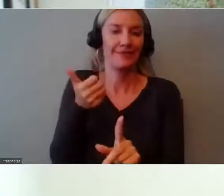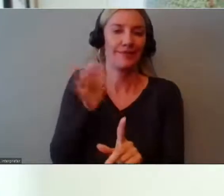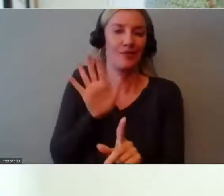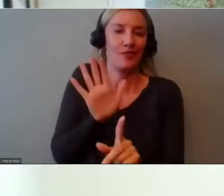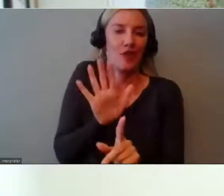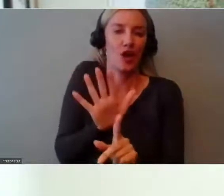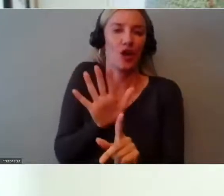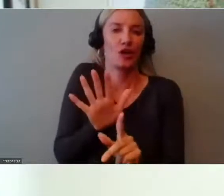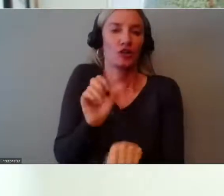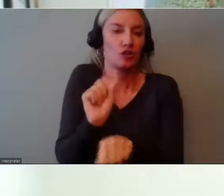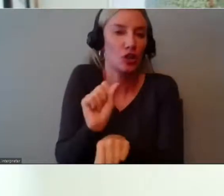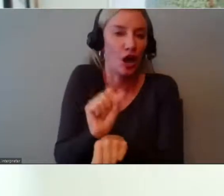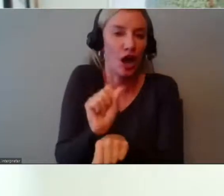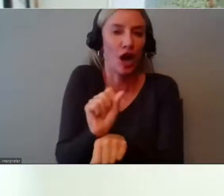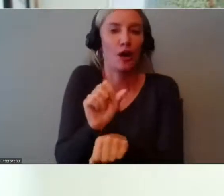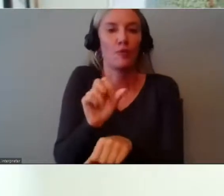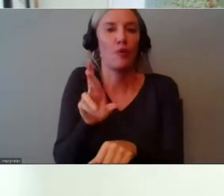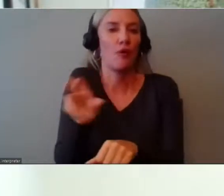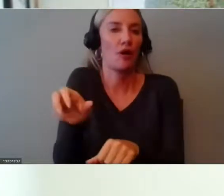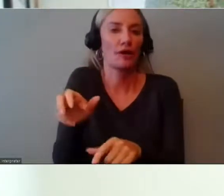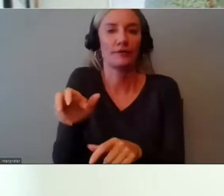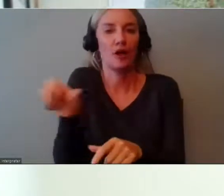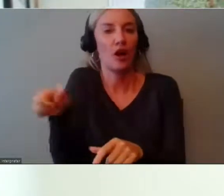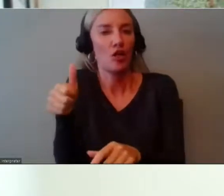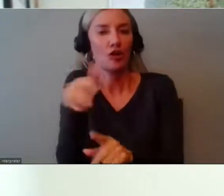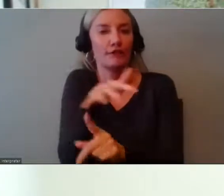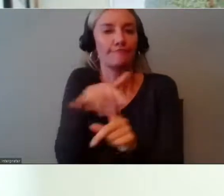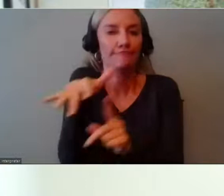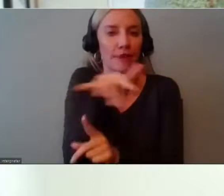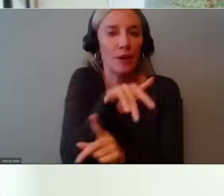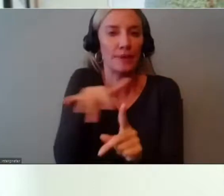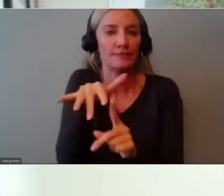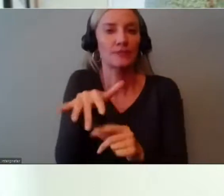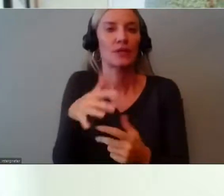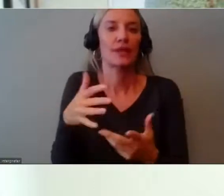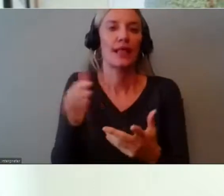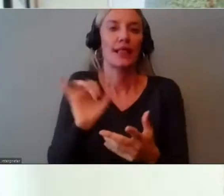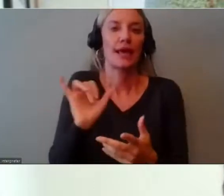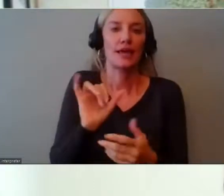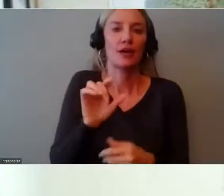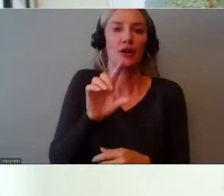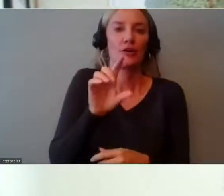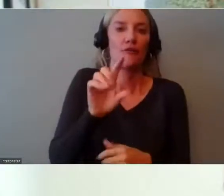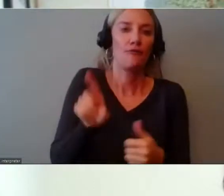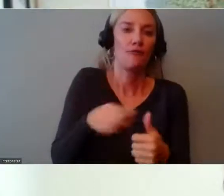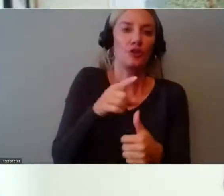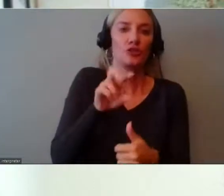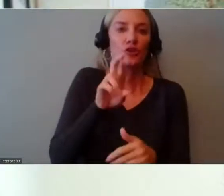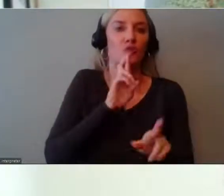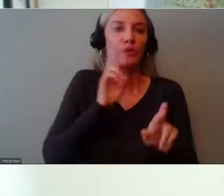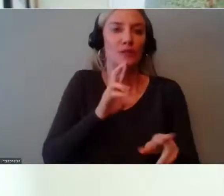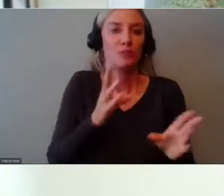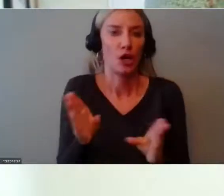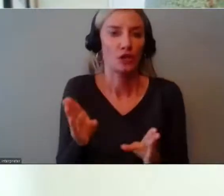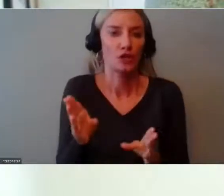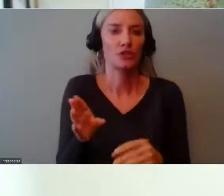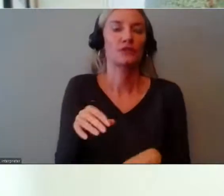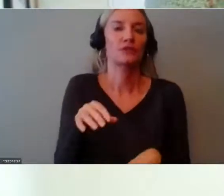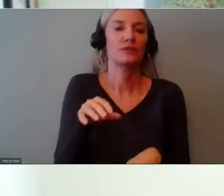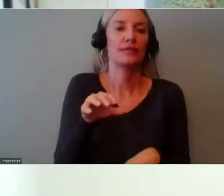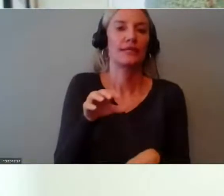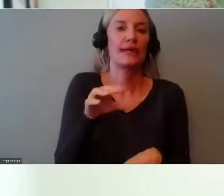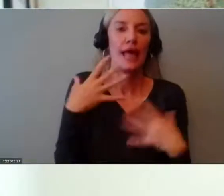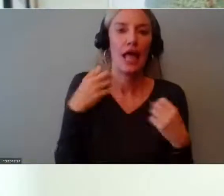institutional setting. And I'll run through that list if you'd like. One is first responders, and that's healthcare